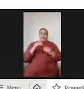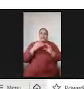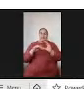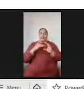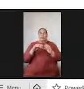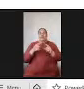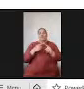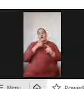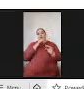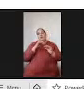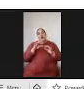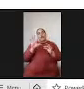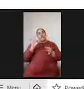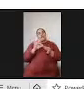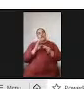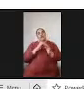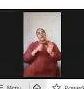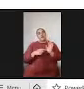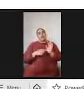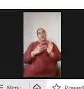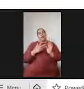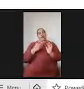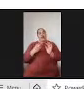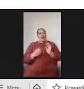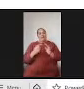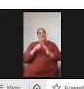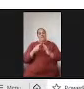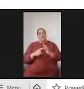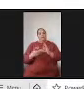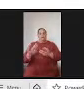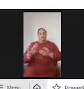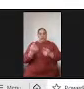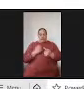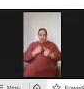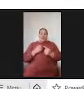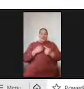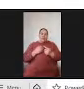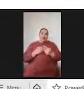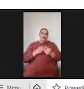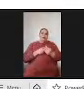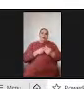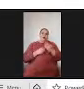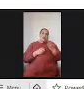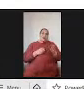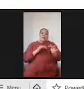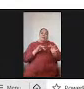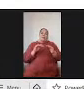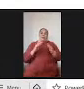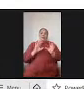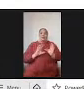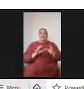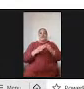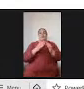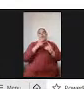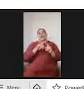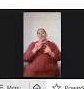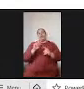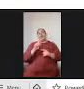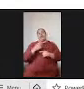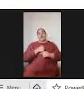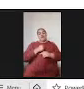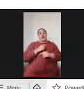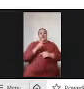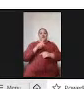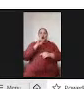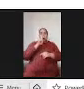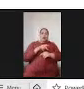specific bill where they've got a pre-prepared script that comes to me, and it's come through that People's Assembly tool. So my first question is, what is the need to